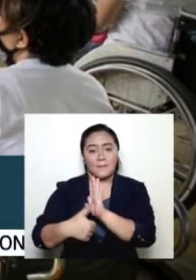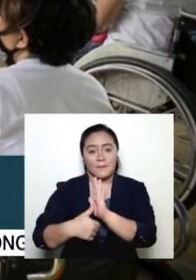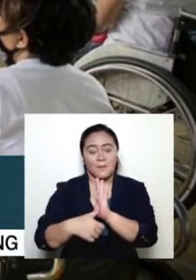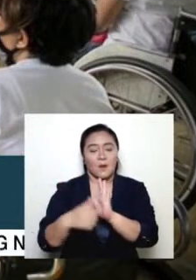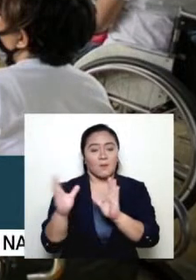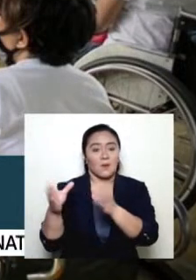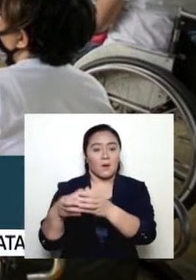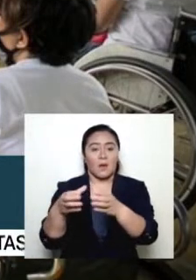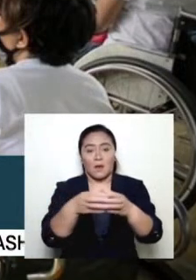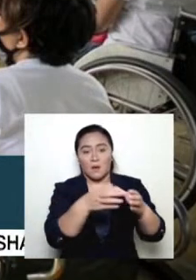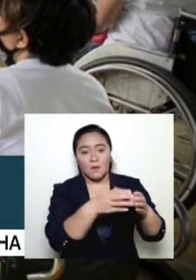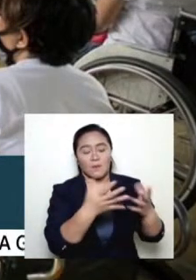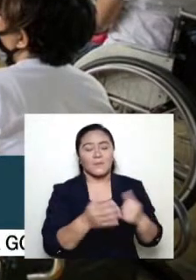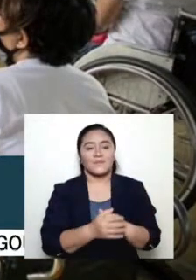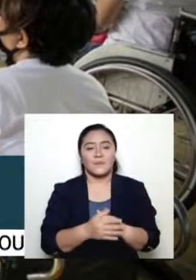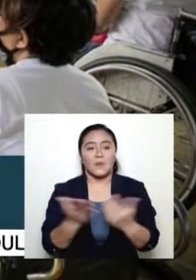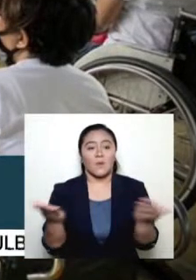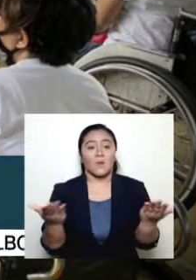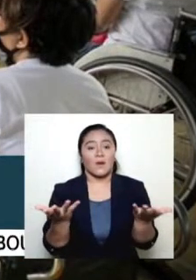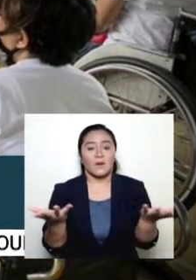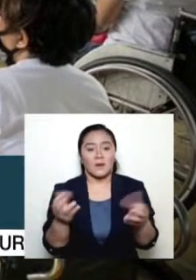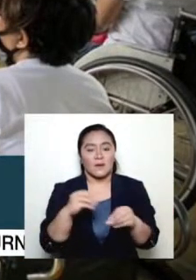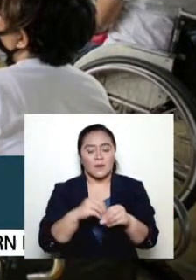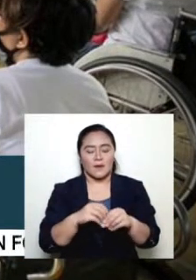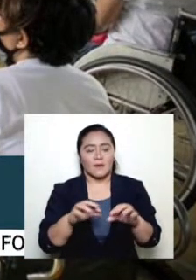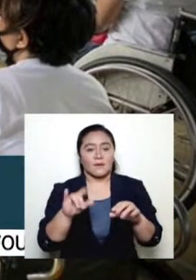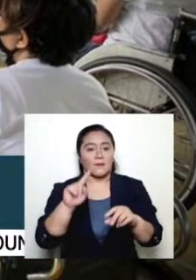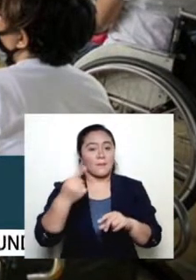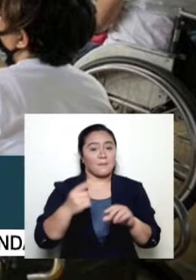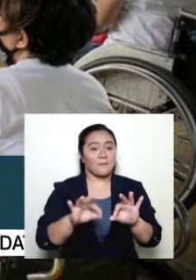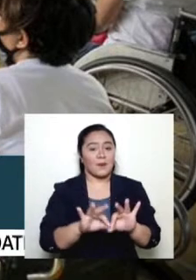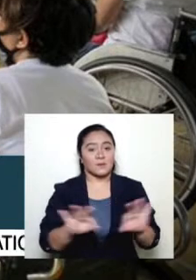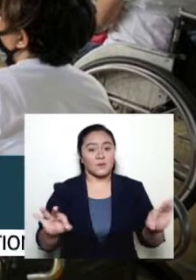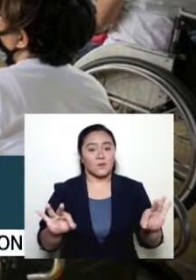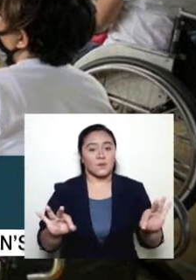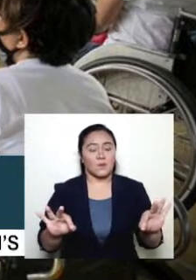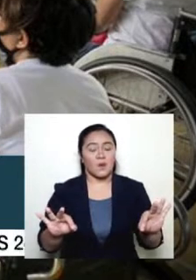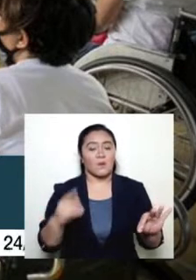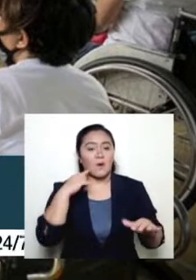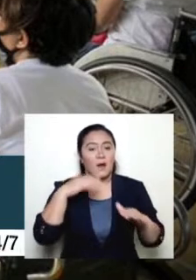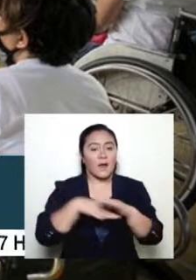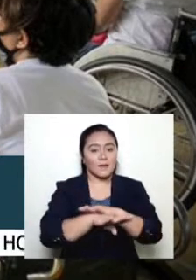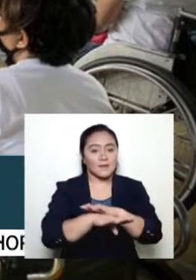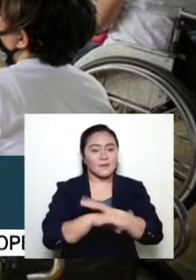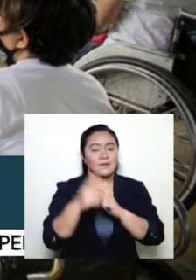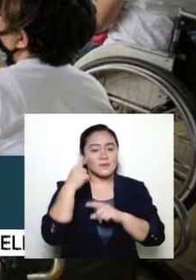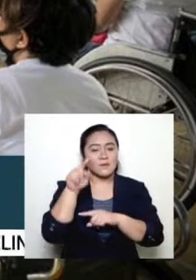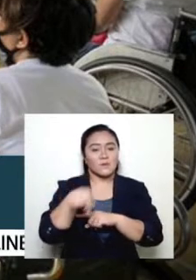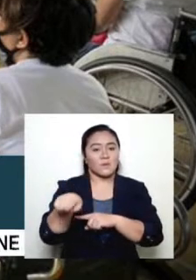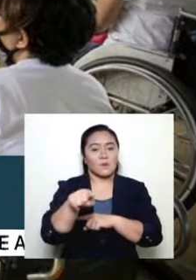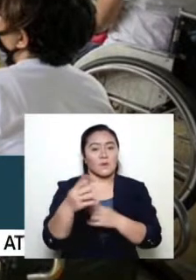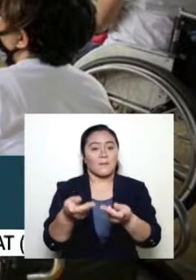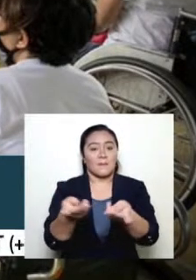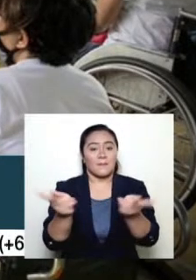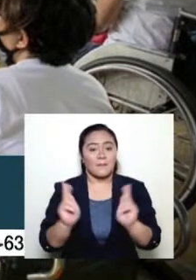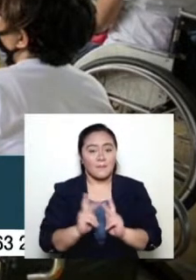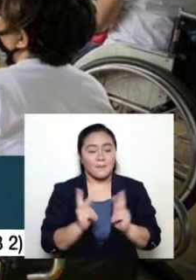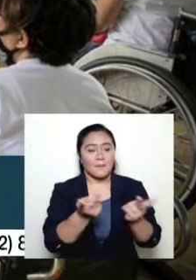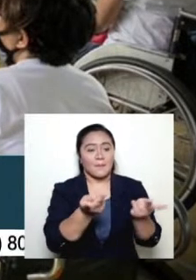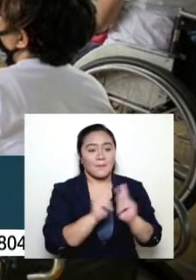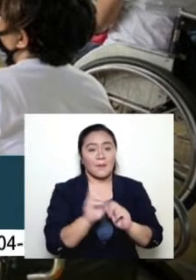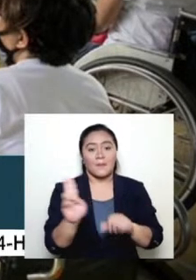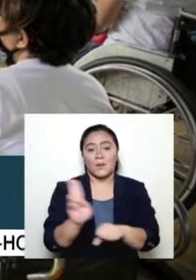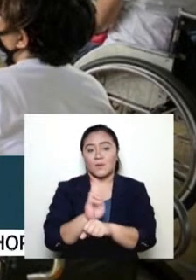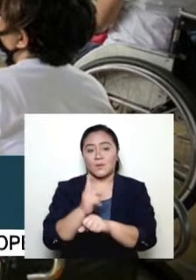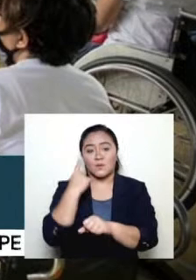These are rooms located in the ground floor for multi-story precincts and centers located in uphill areas that will be used by